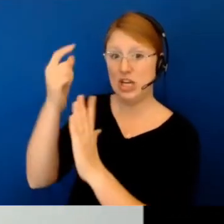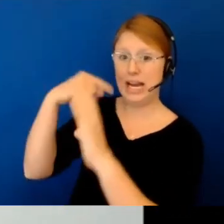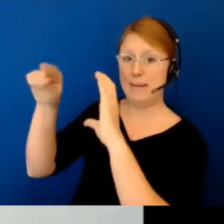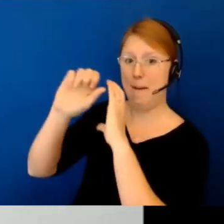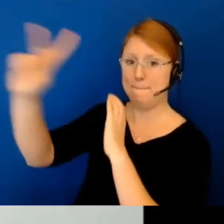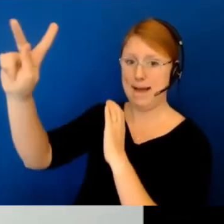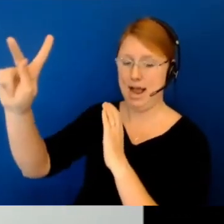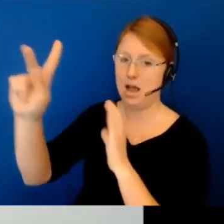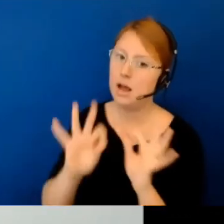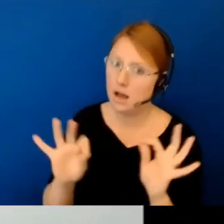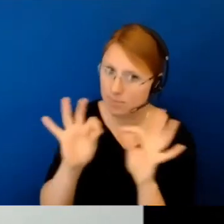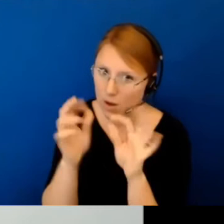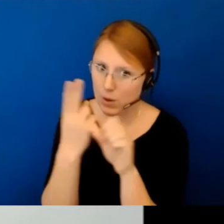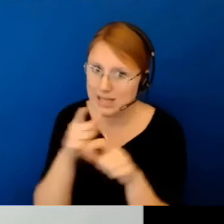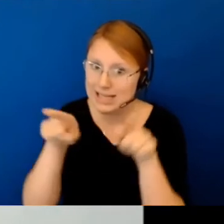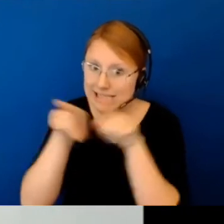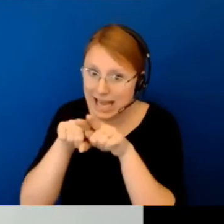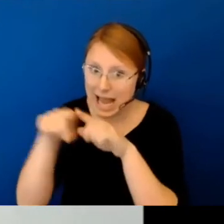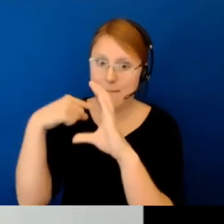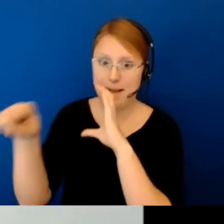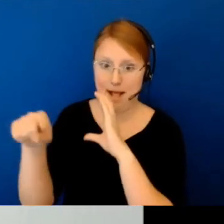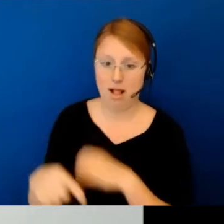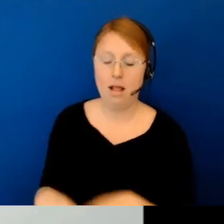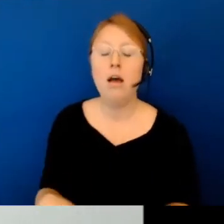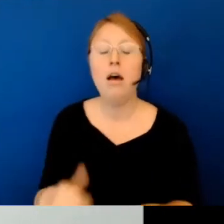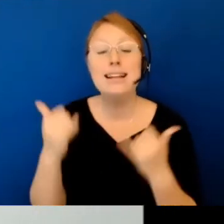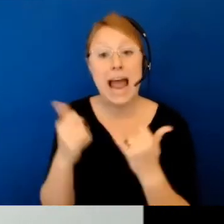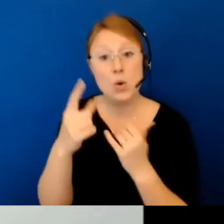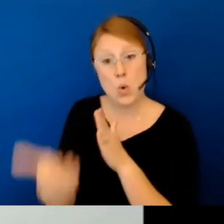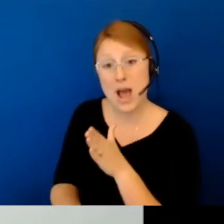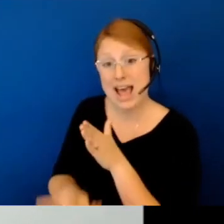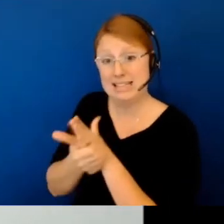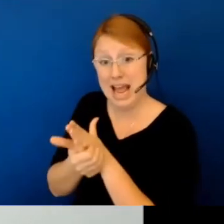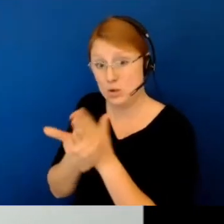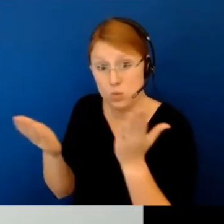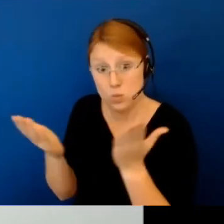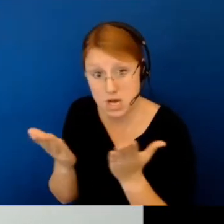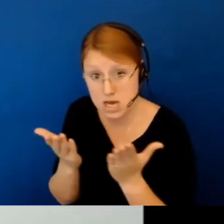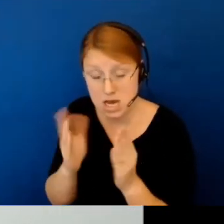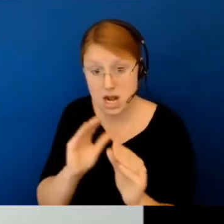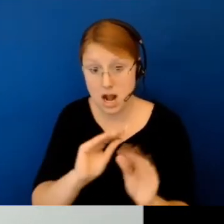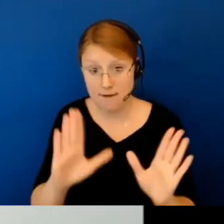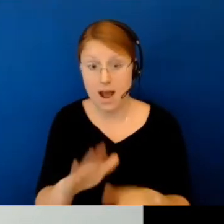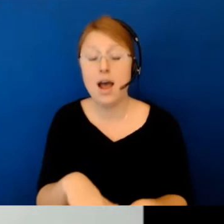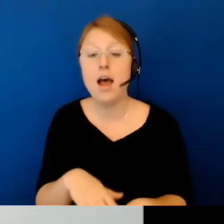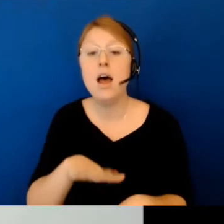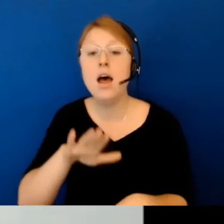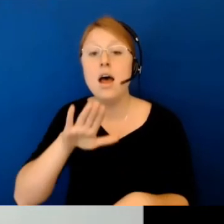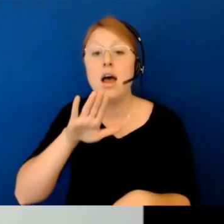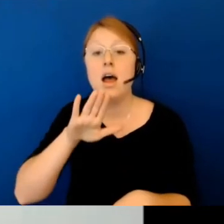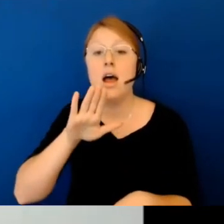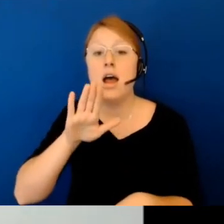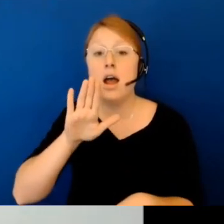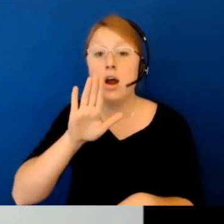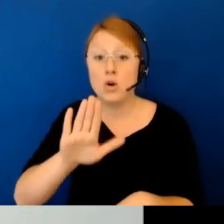ballot, and you must attach the following documents to your email: the completed accessible